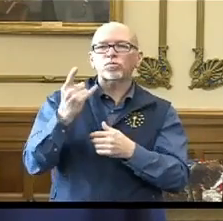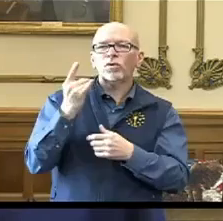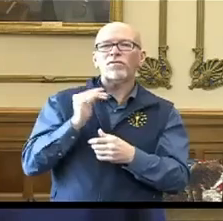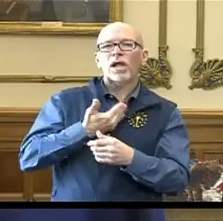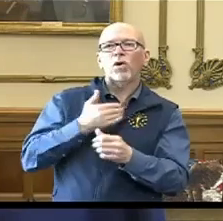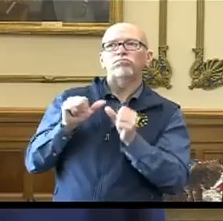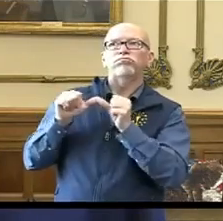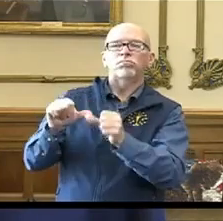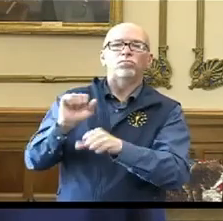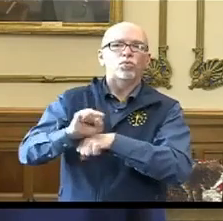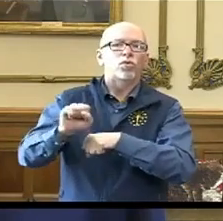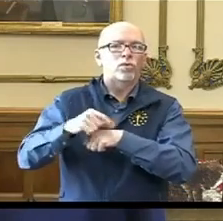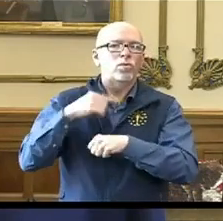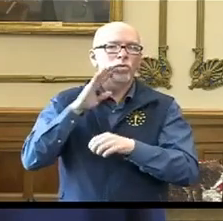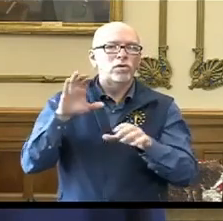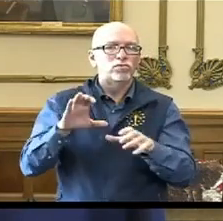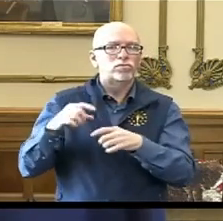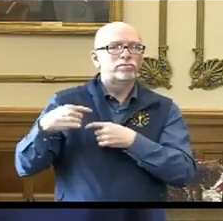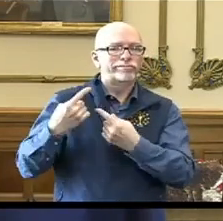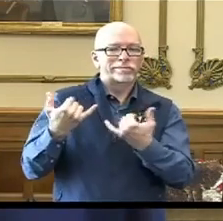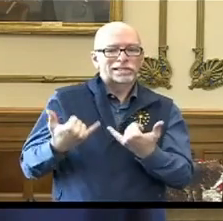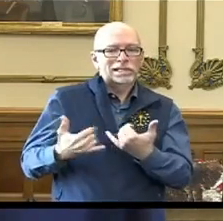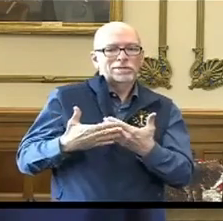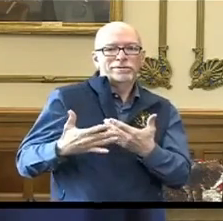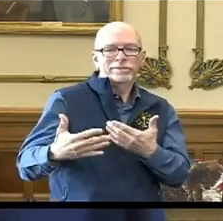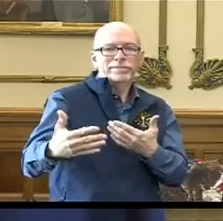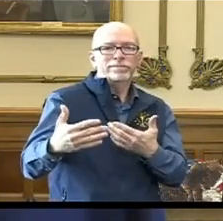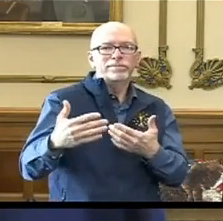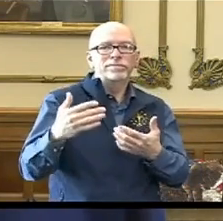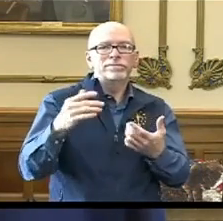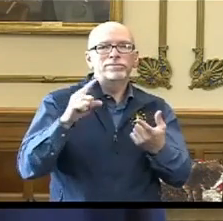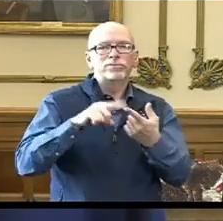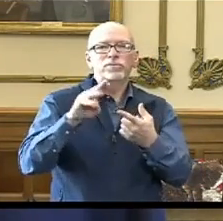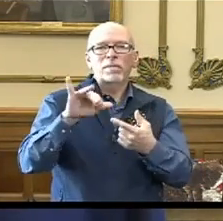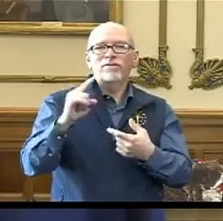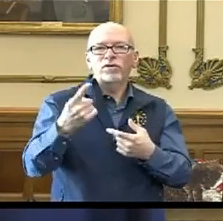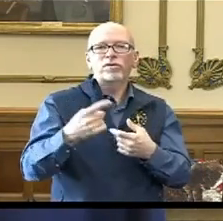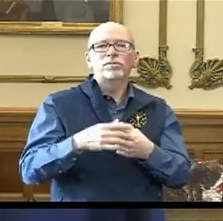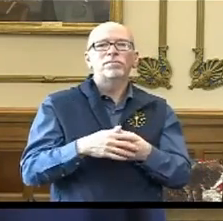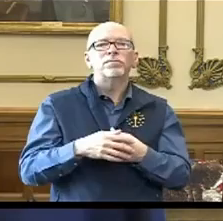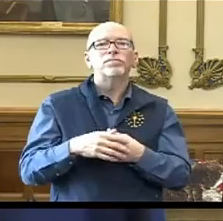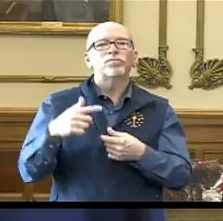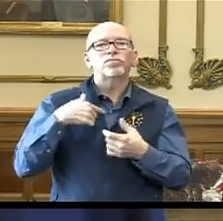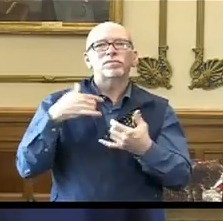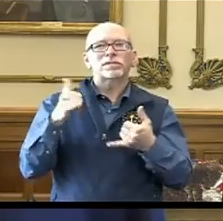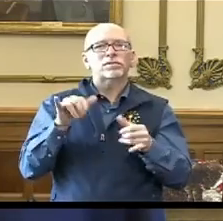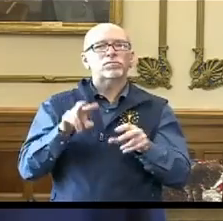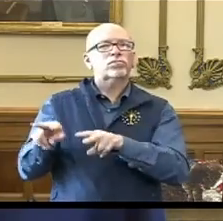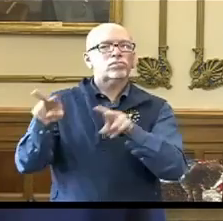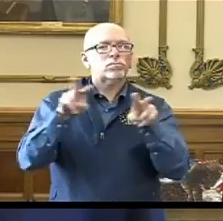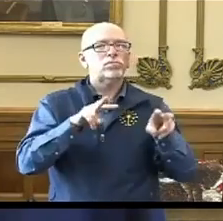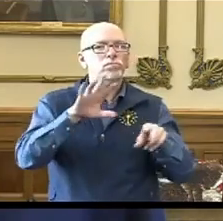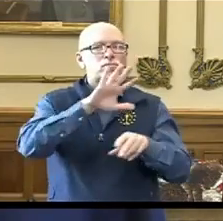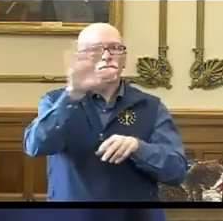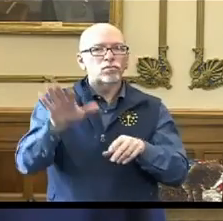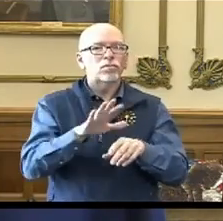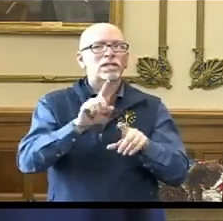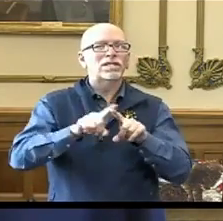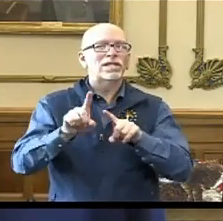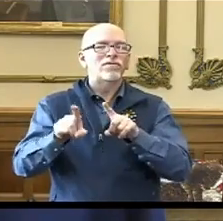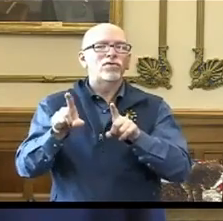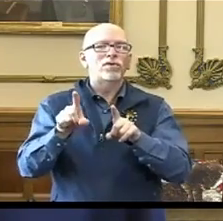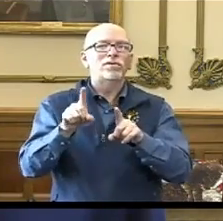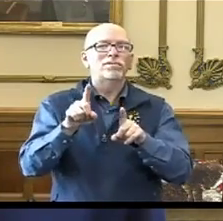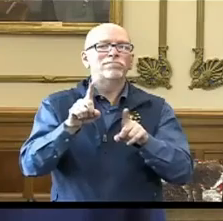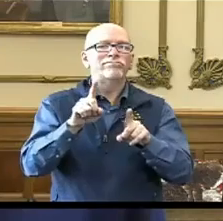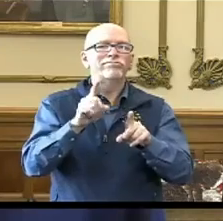ongoing work that's going to occur between now and May 1st. We're looking globally at all of these